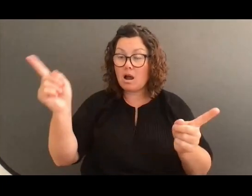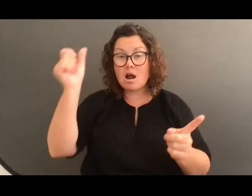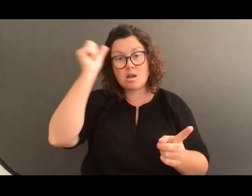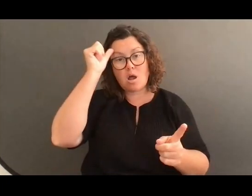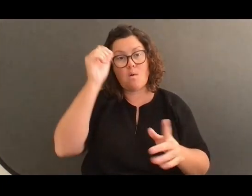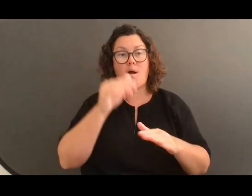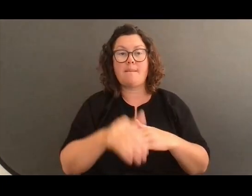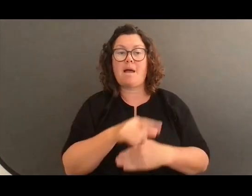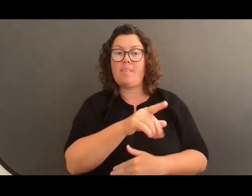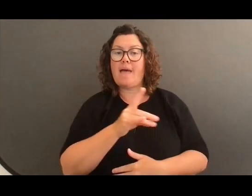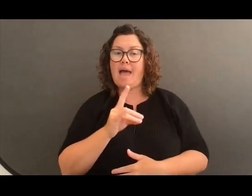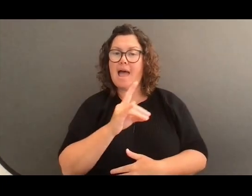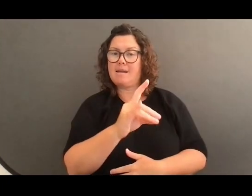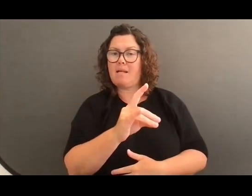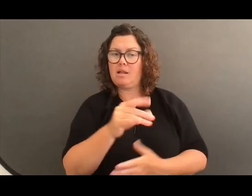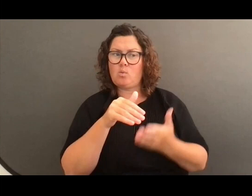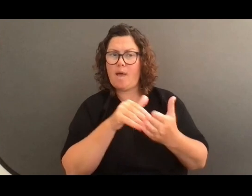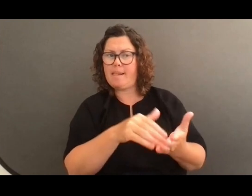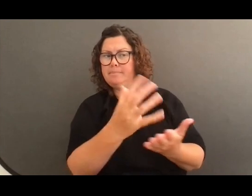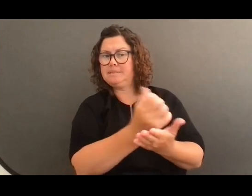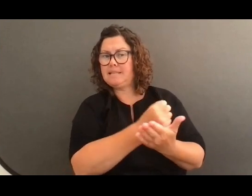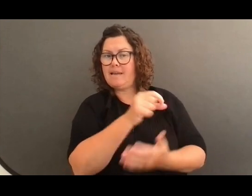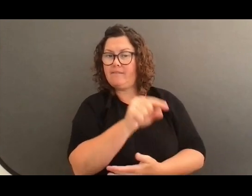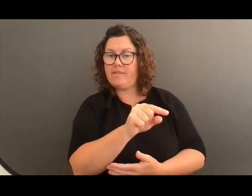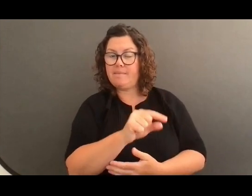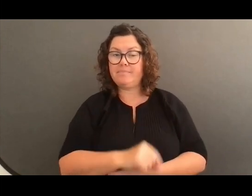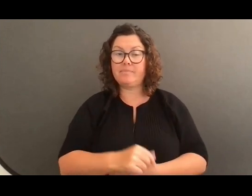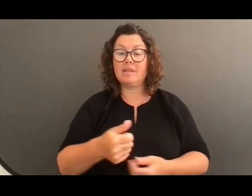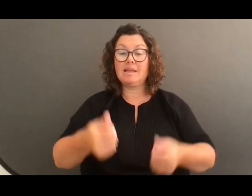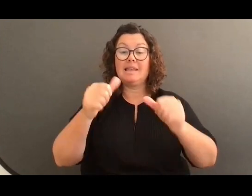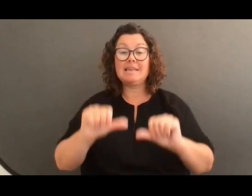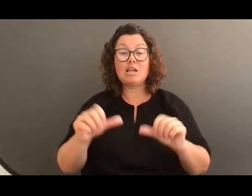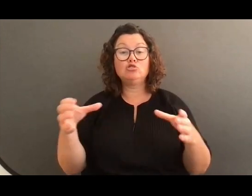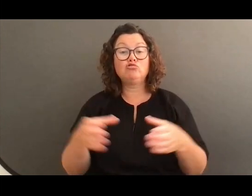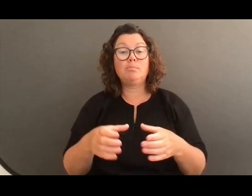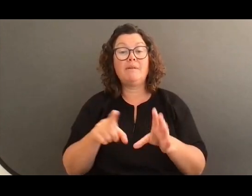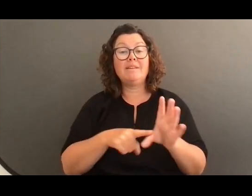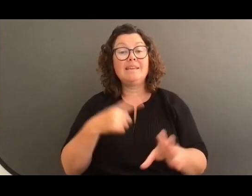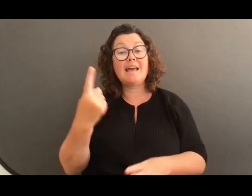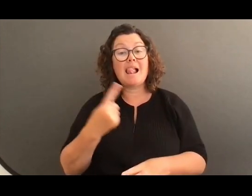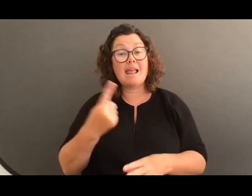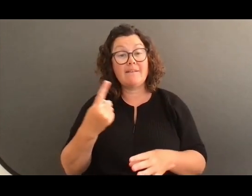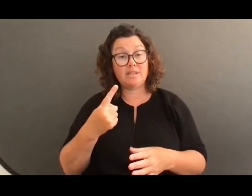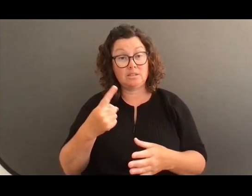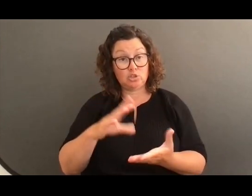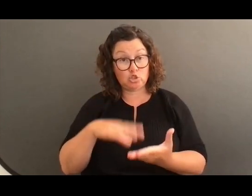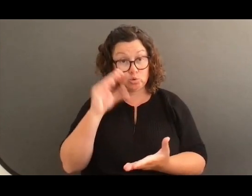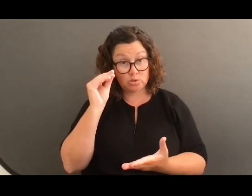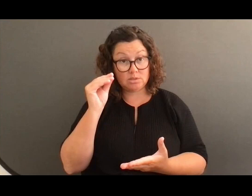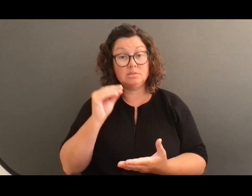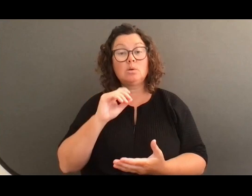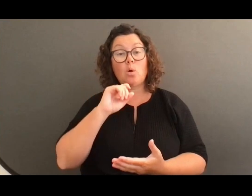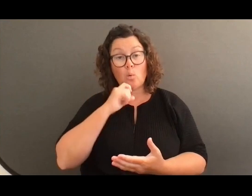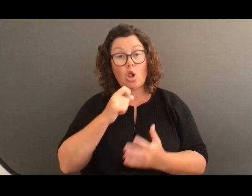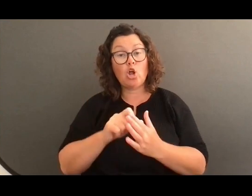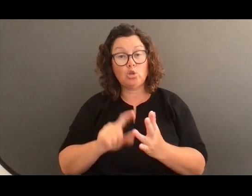Where to from here? The next cohort, next year 11 students, they'll be picking up these totem projects, and they'll be